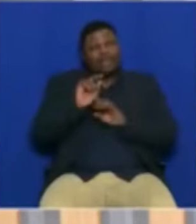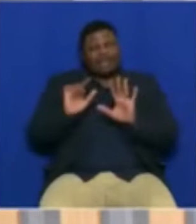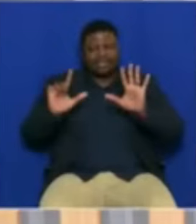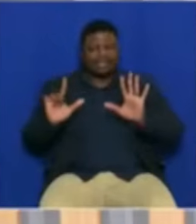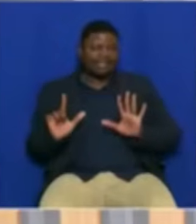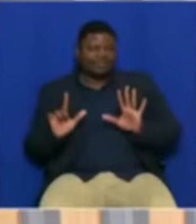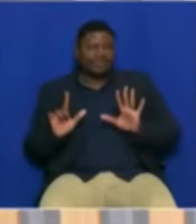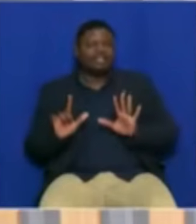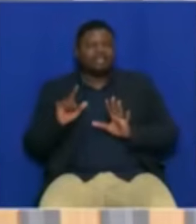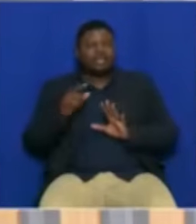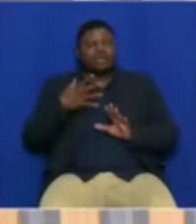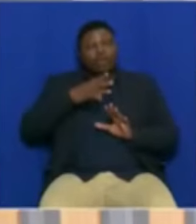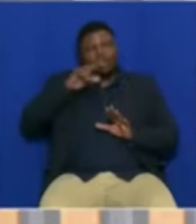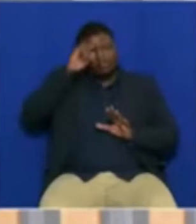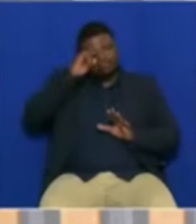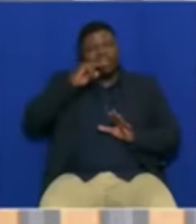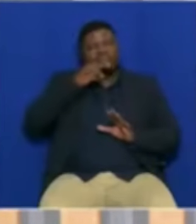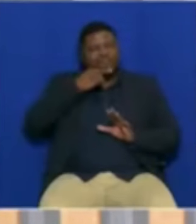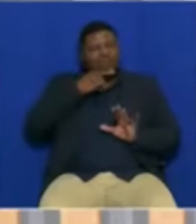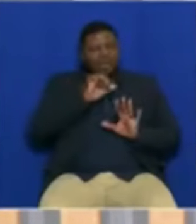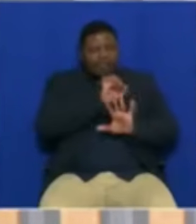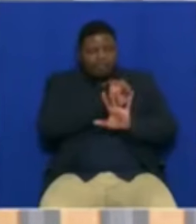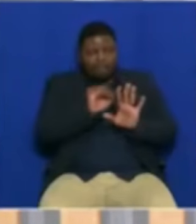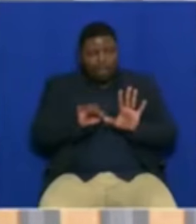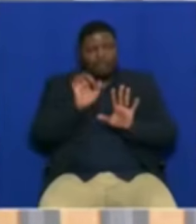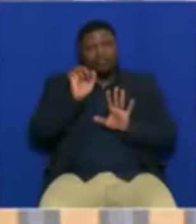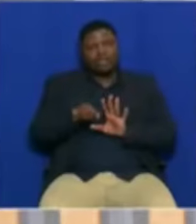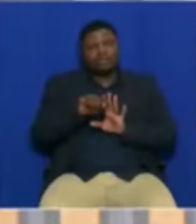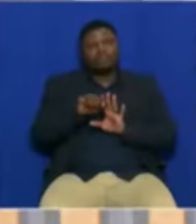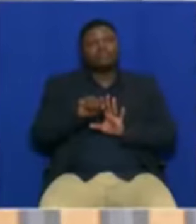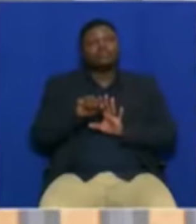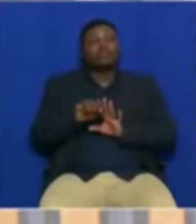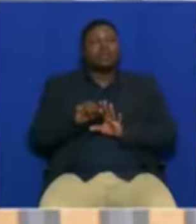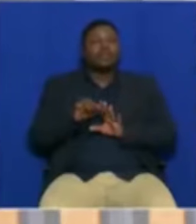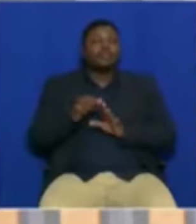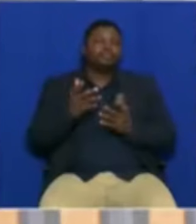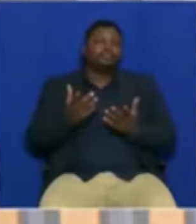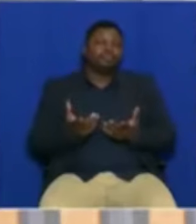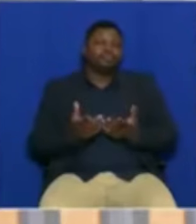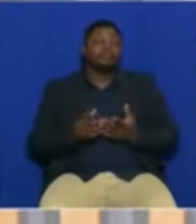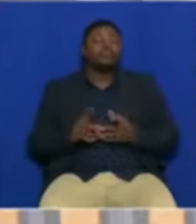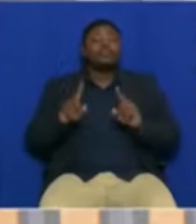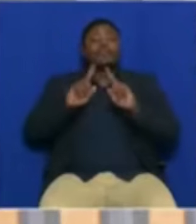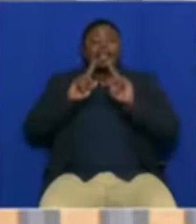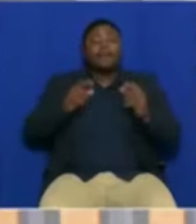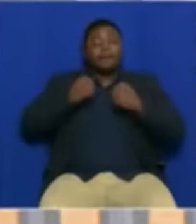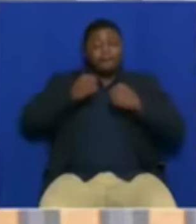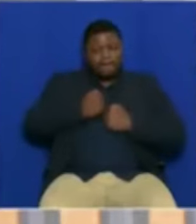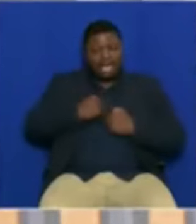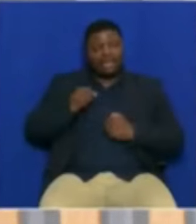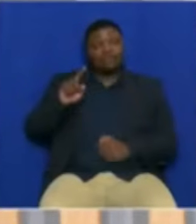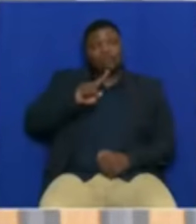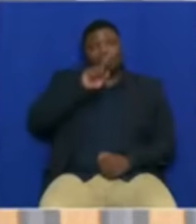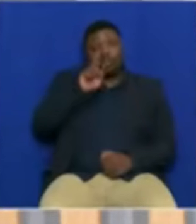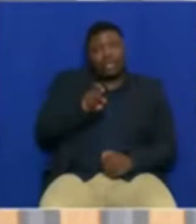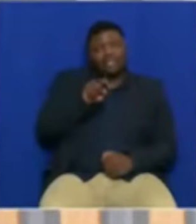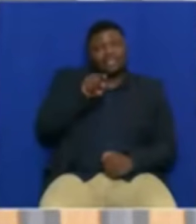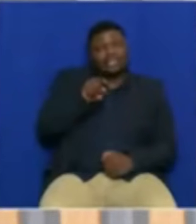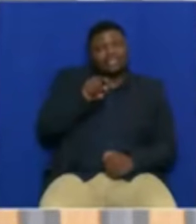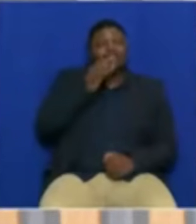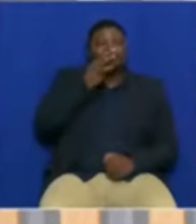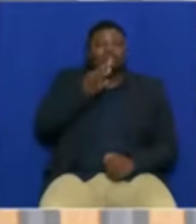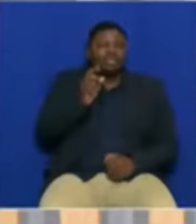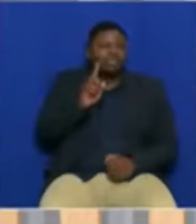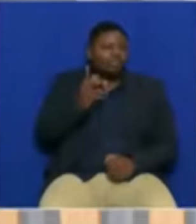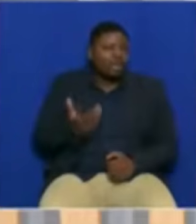same. Up to the end, you do that. So my question is, and when I say you, I mean IDEC, and